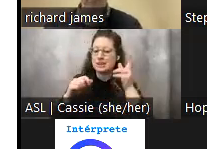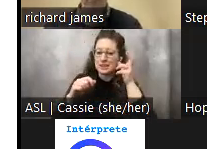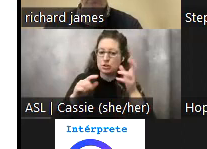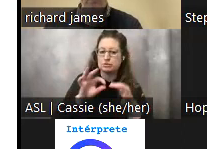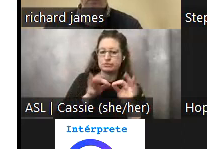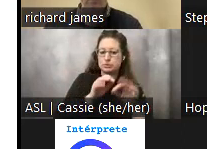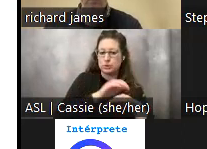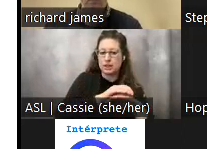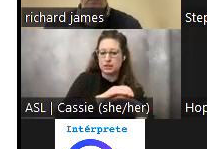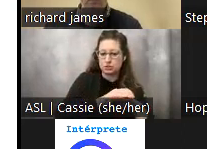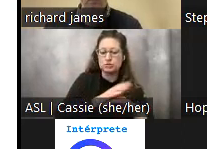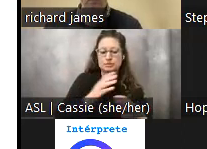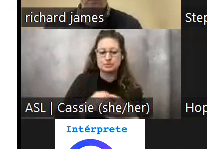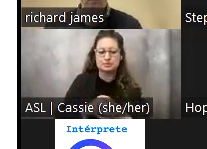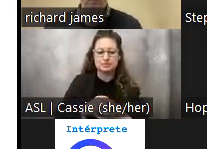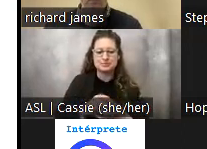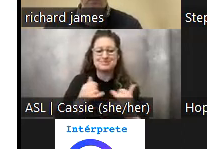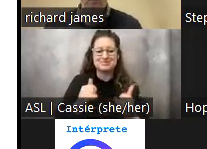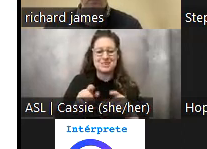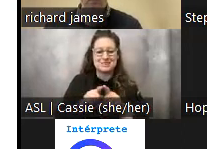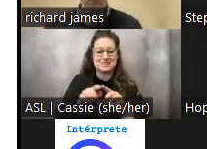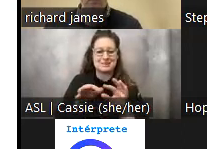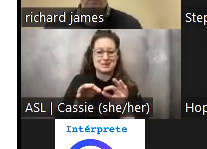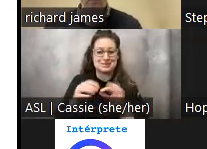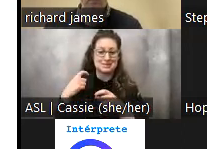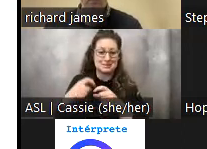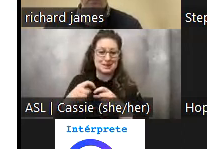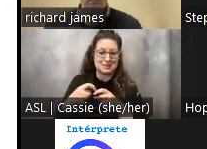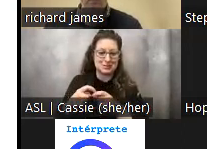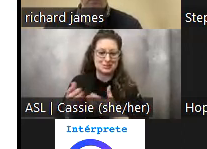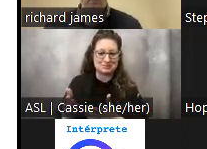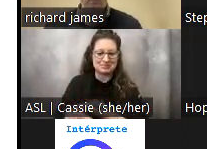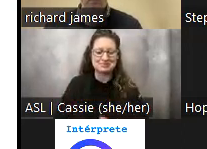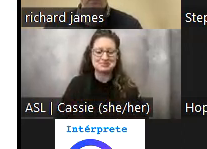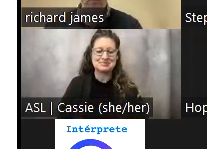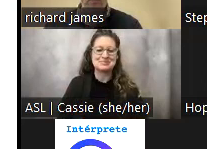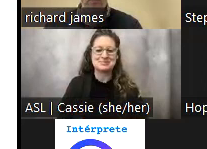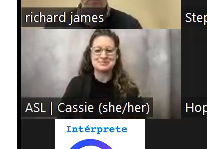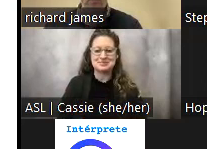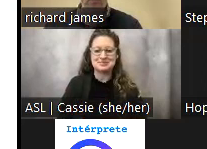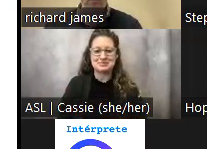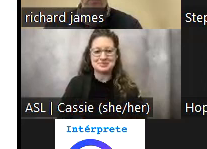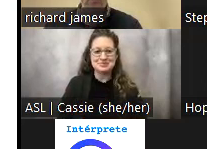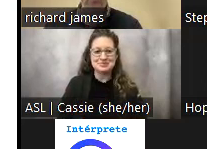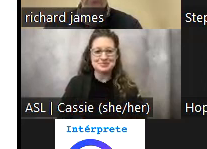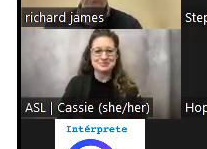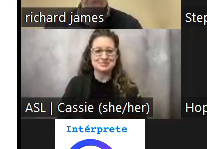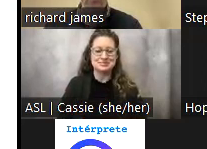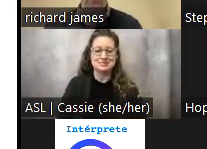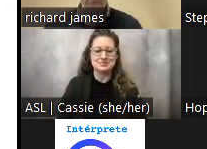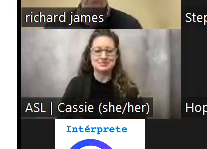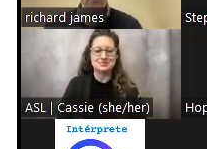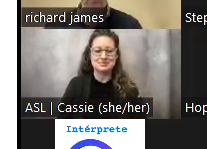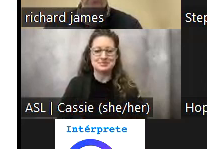Buenas tardes, si ustedes están participando a través de una computadora, queremos asegurarnos que puedan acceder a